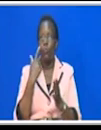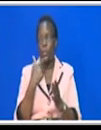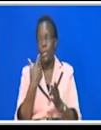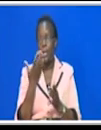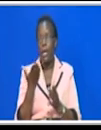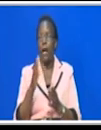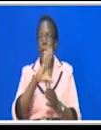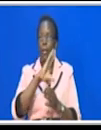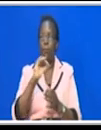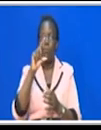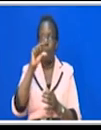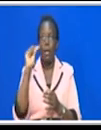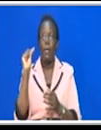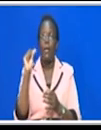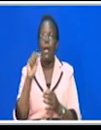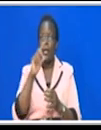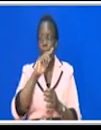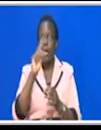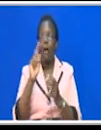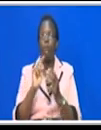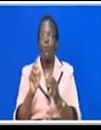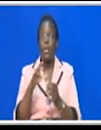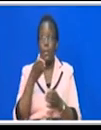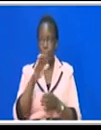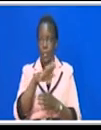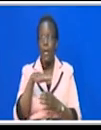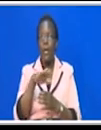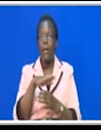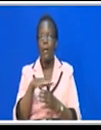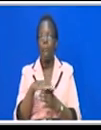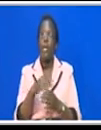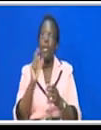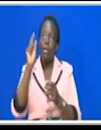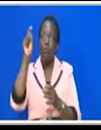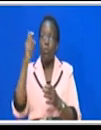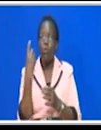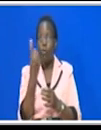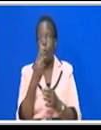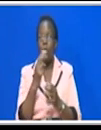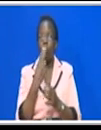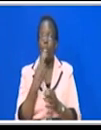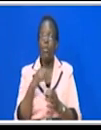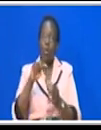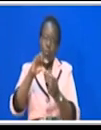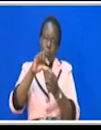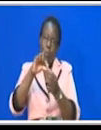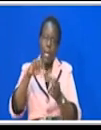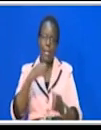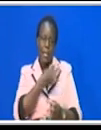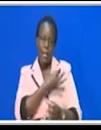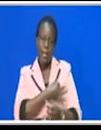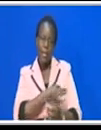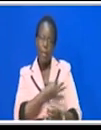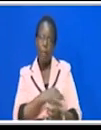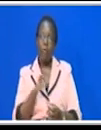pick. And therefore, in this area, the question only wants you to pick disadvantages